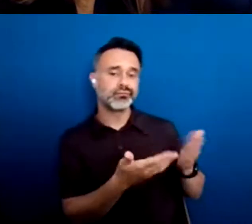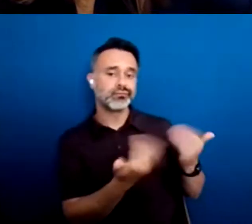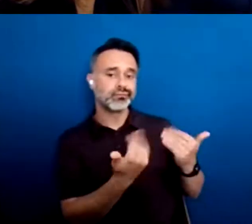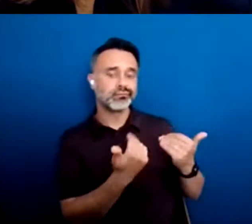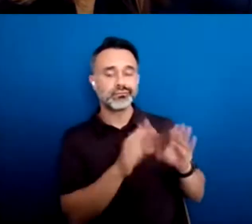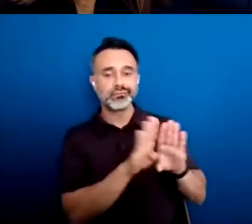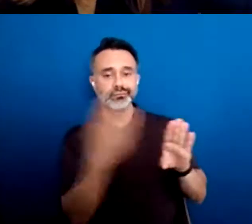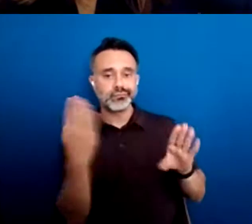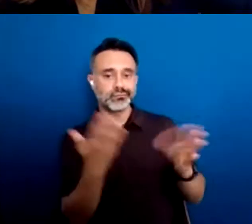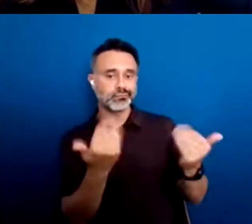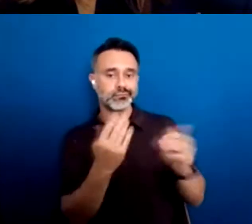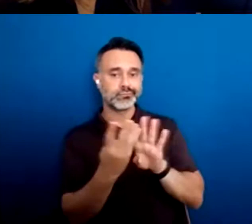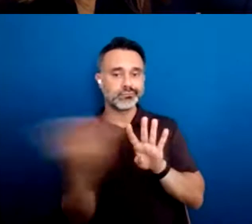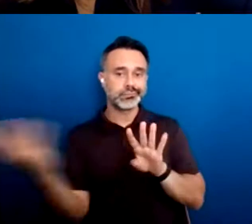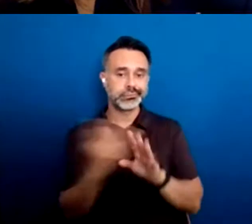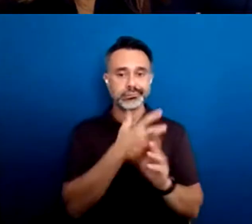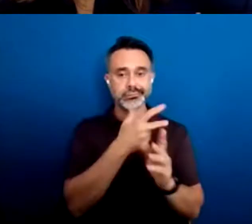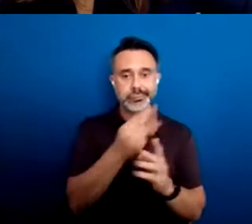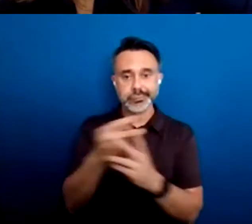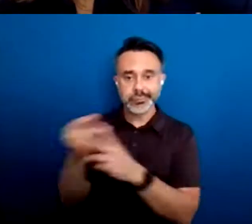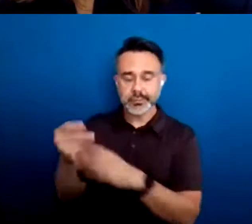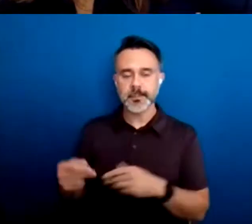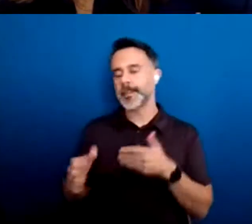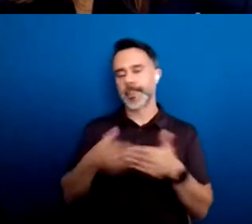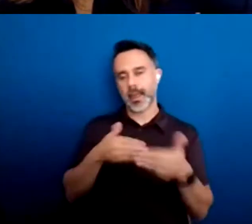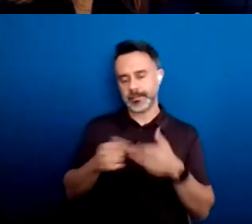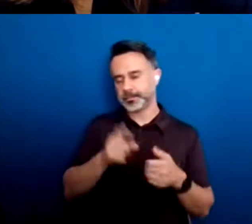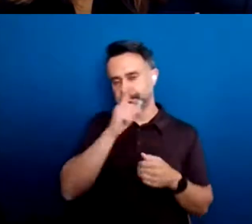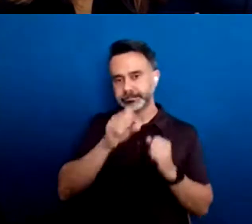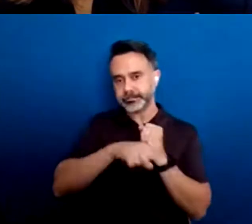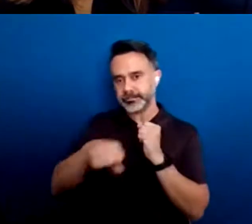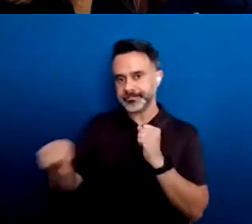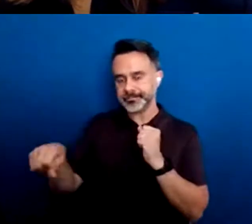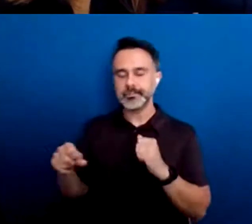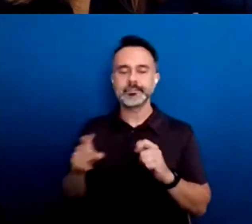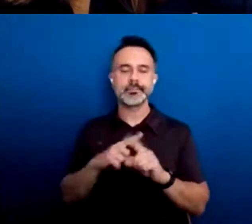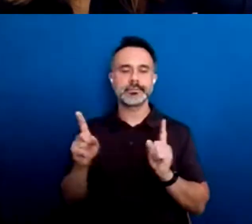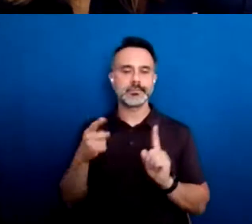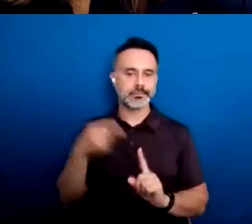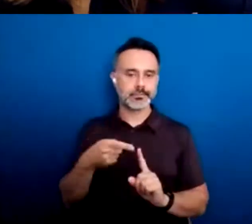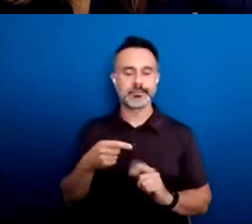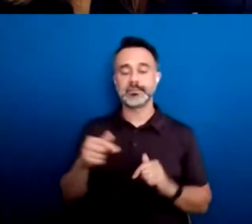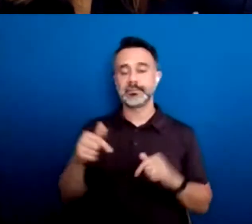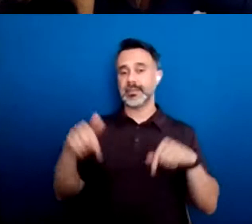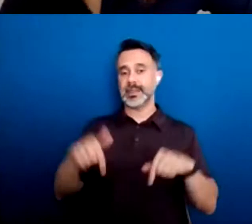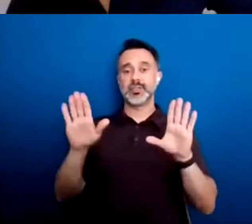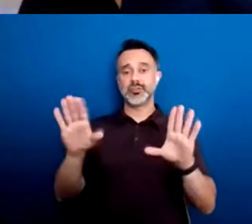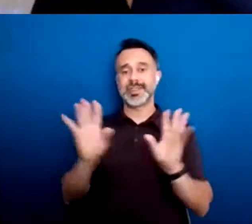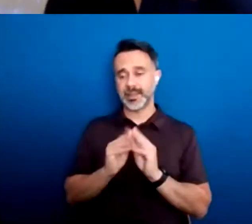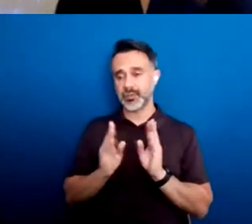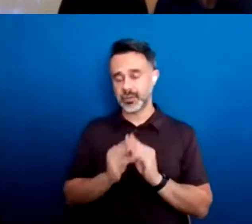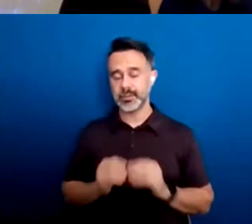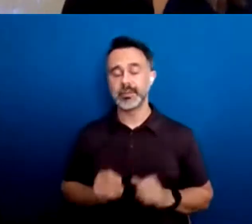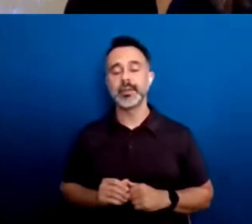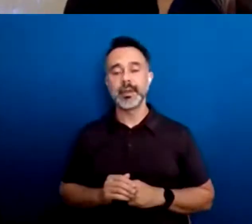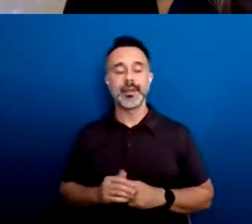get vaccinated. Anyhow, I won't go on and on. I think this is a great session. I'm